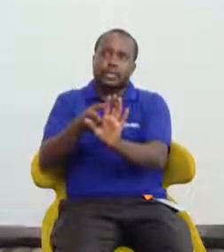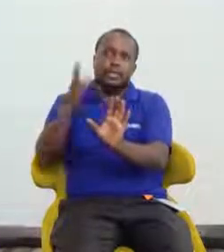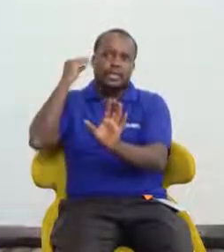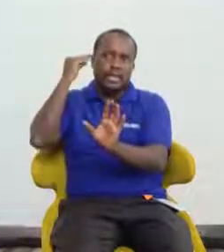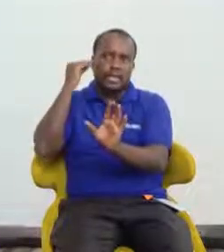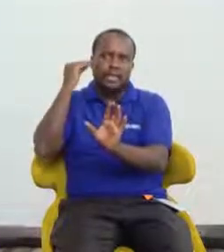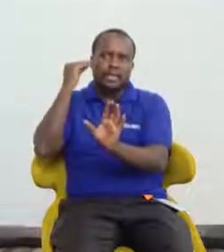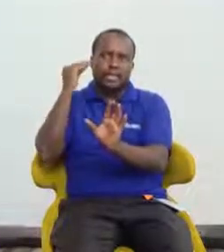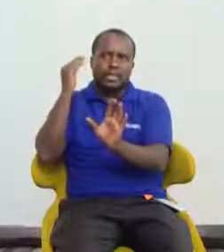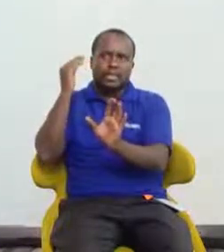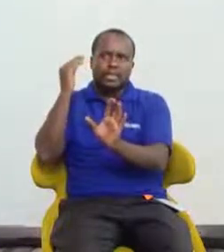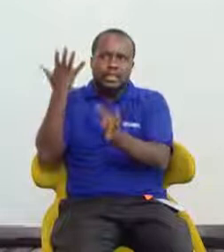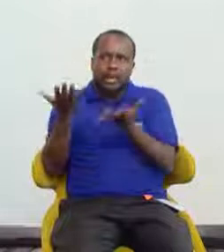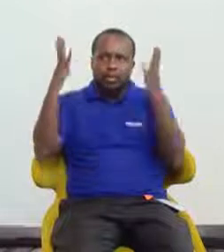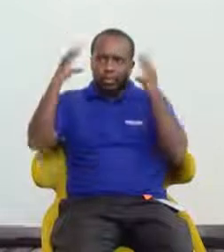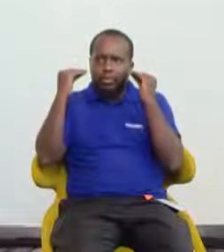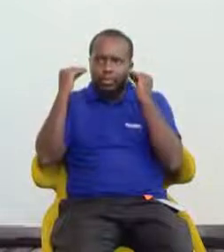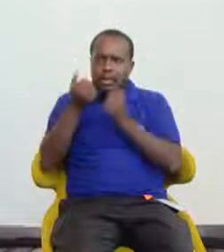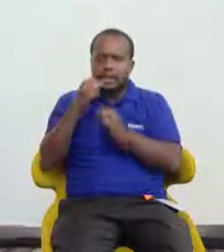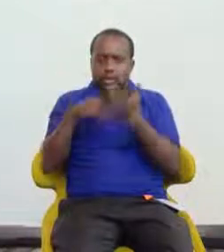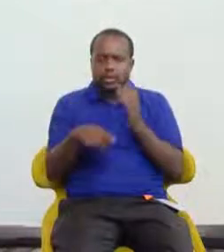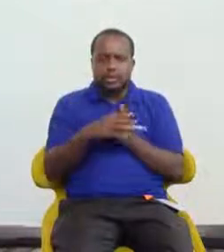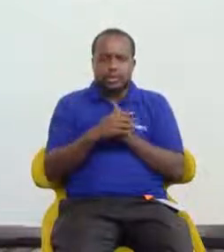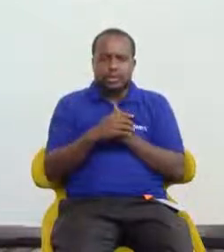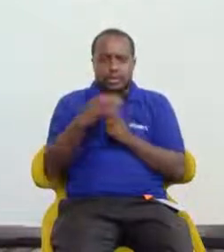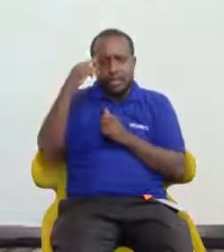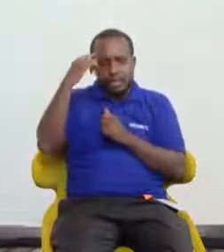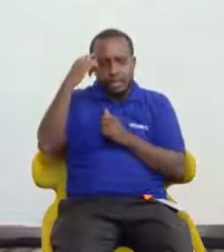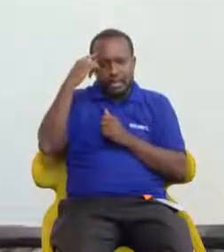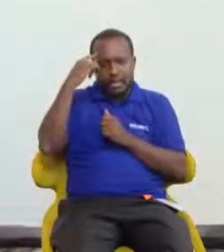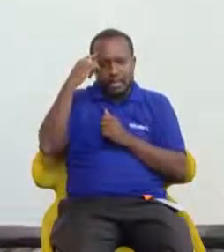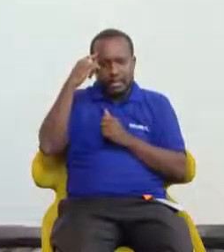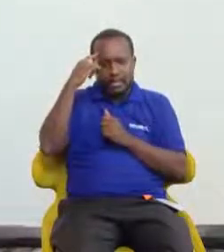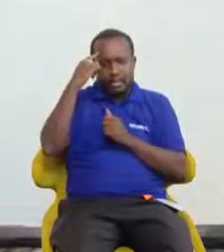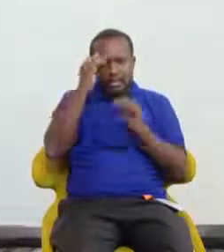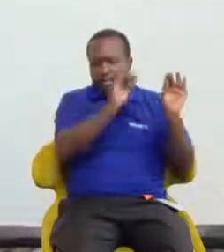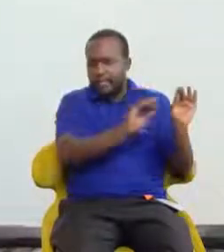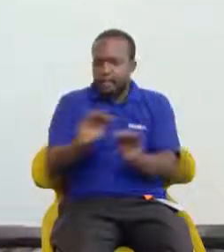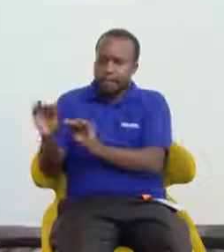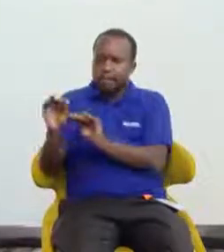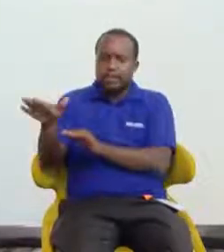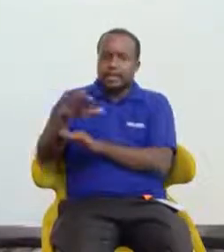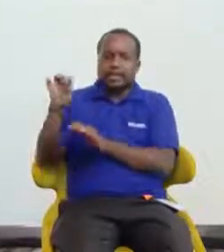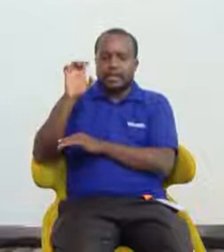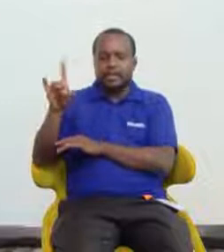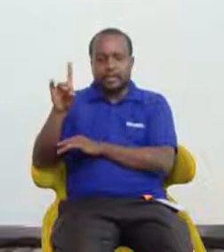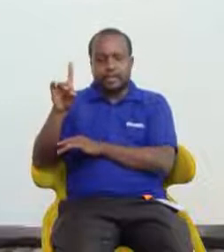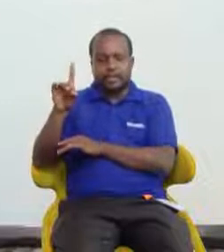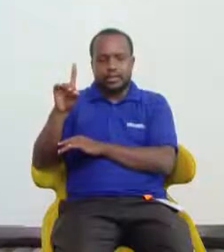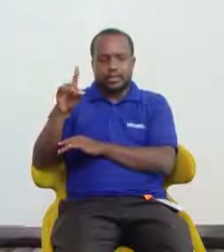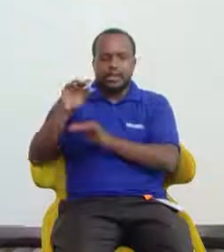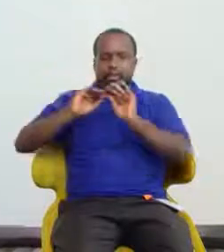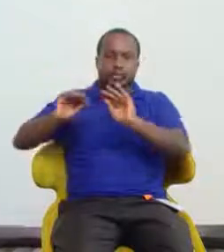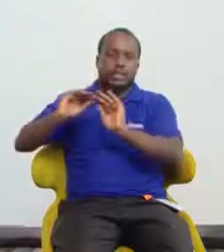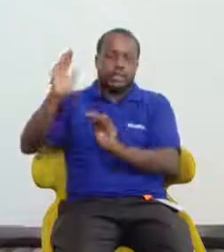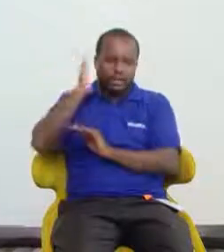Now he can't hear, so what do we do with him? We think it's better he moved to the School of Education. Then he can teach people who cannot